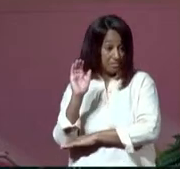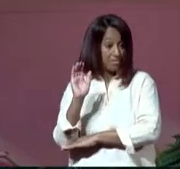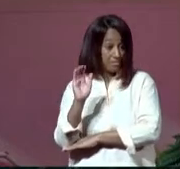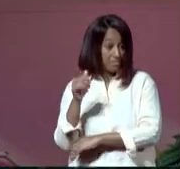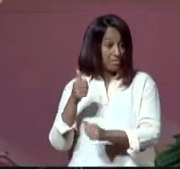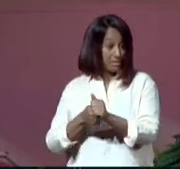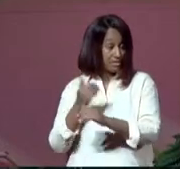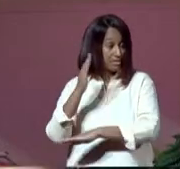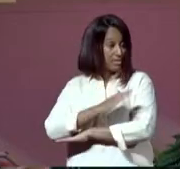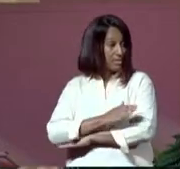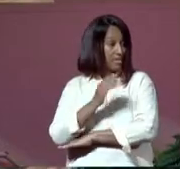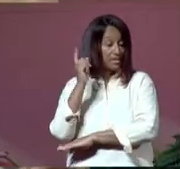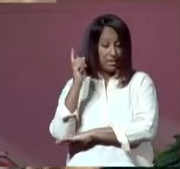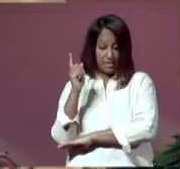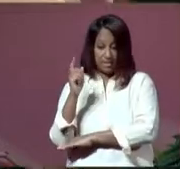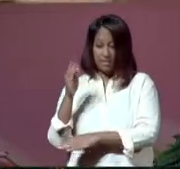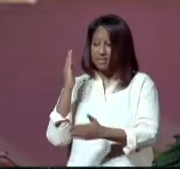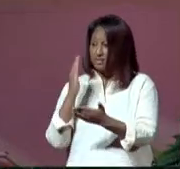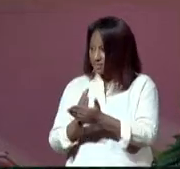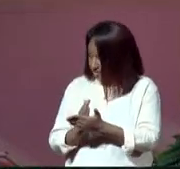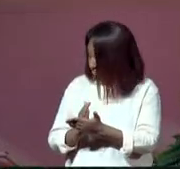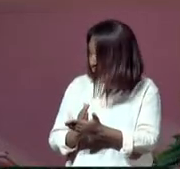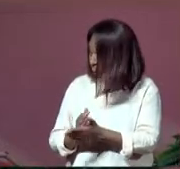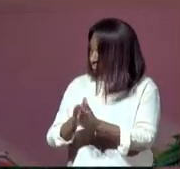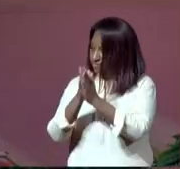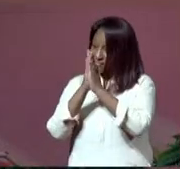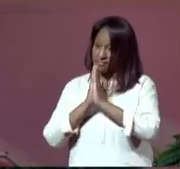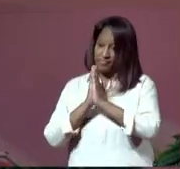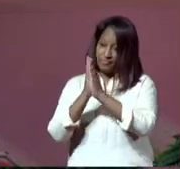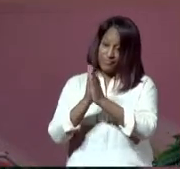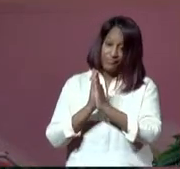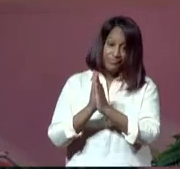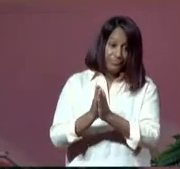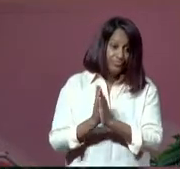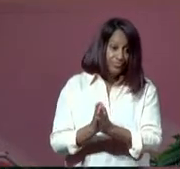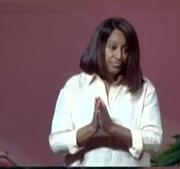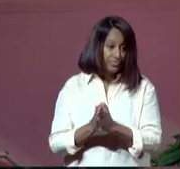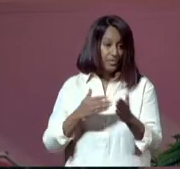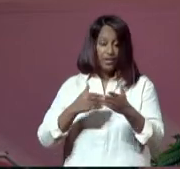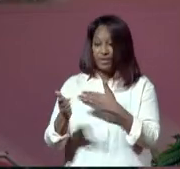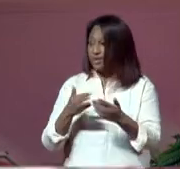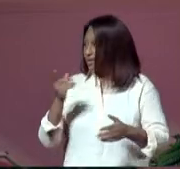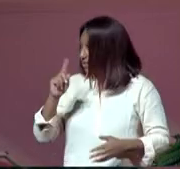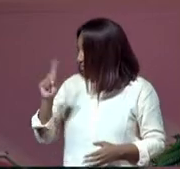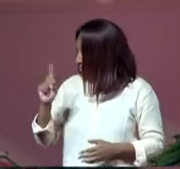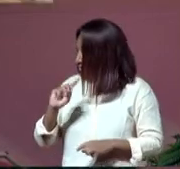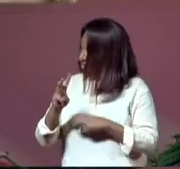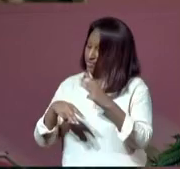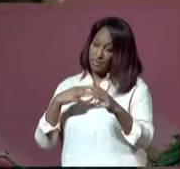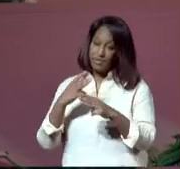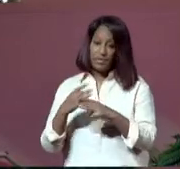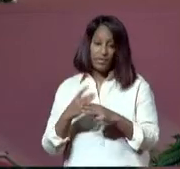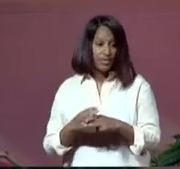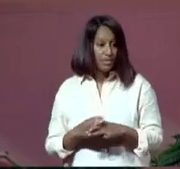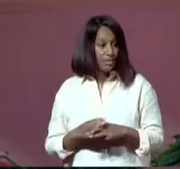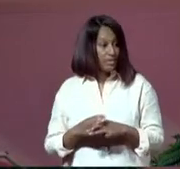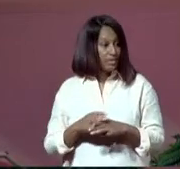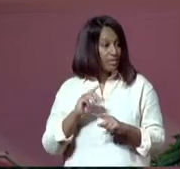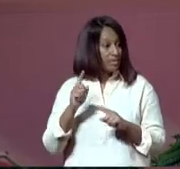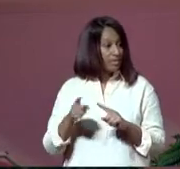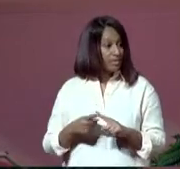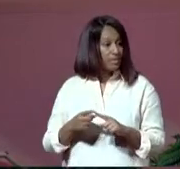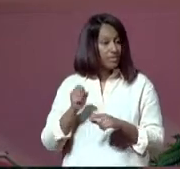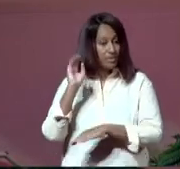day at noon, just stop where you are, whisper that prayer, and wherever you are in the world, when it hits noon,